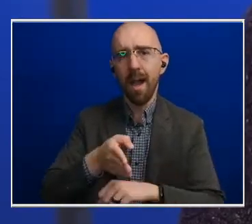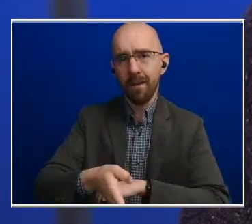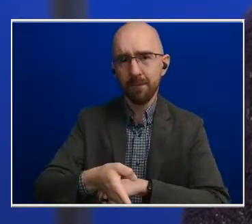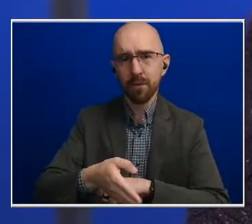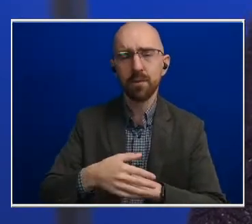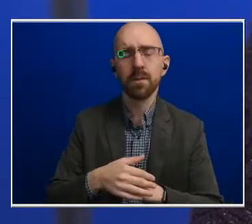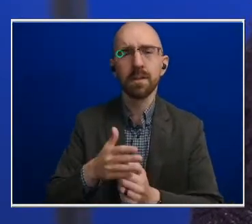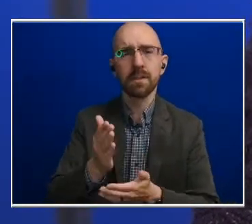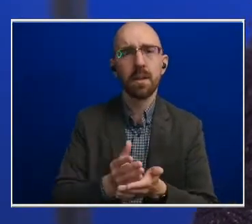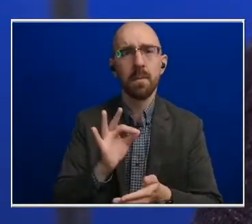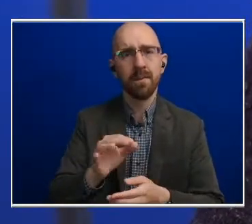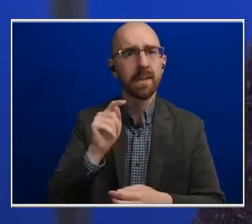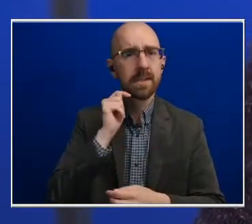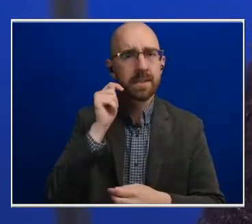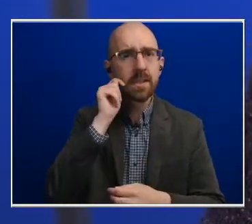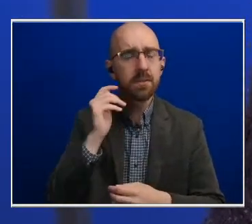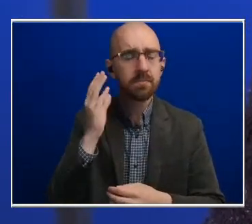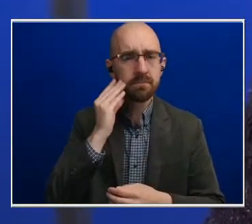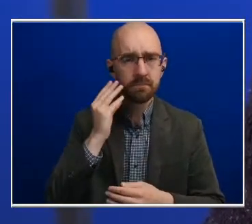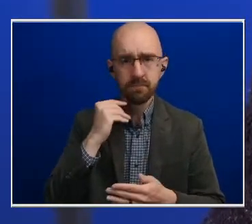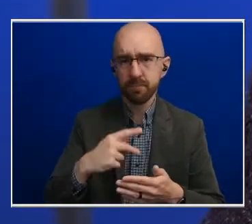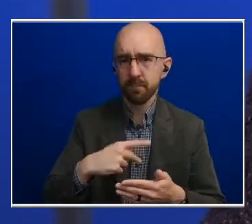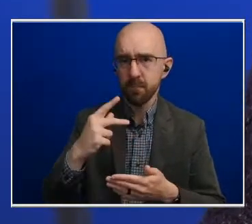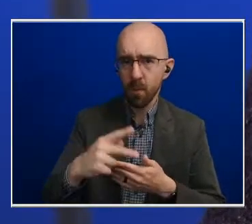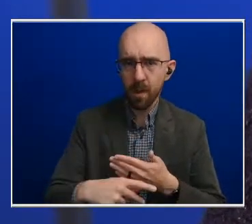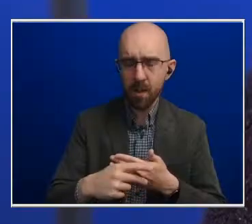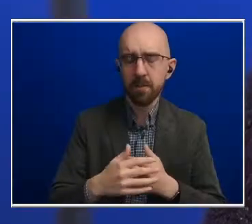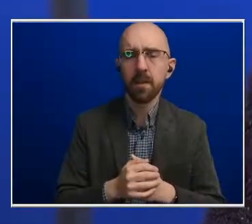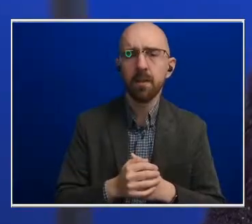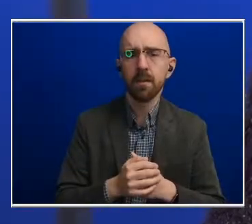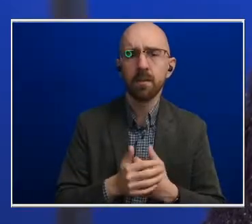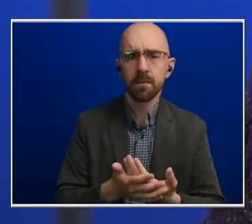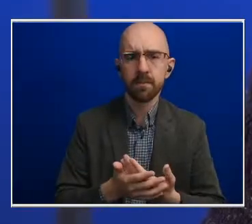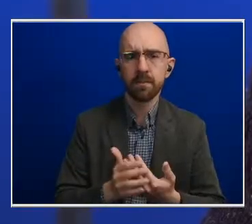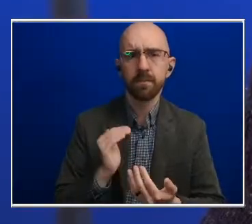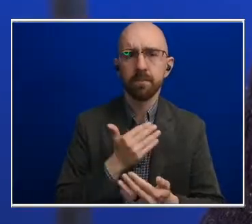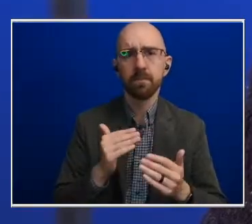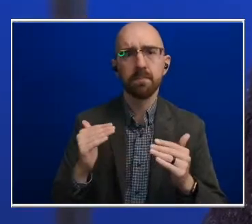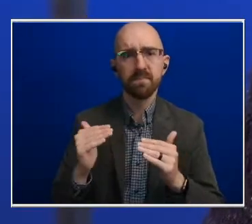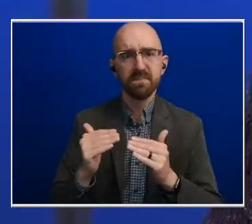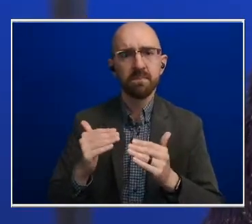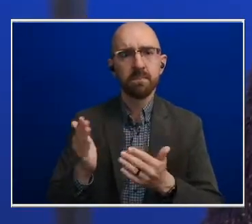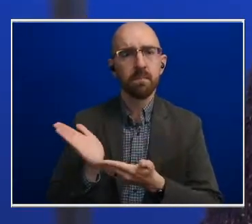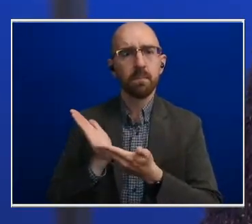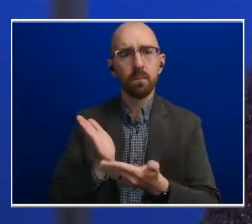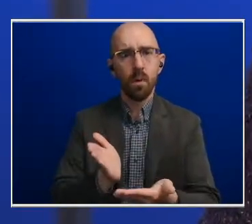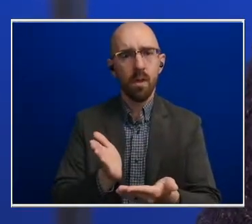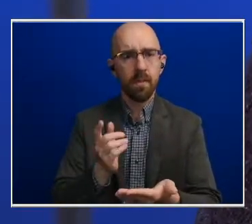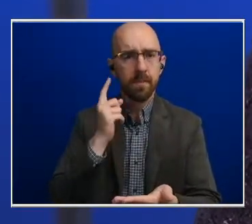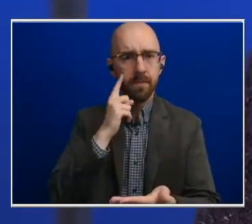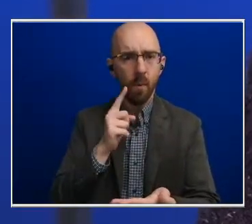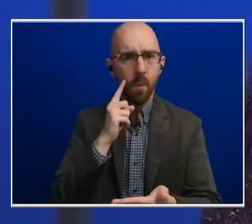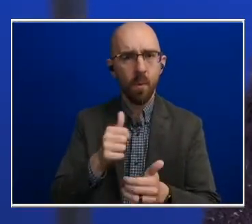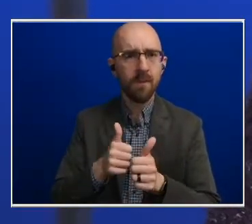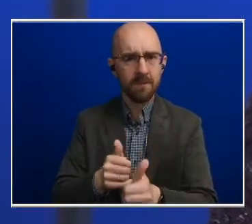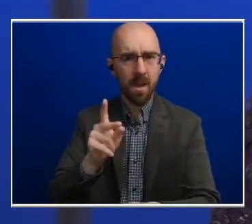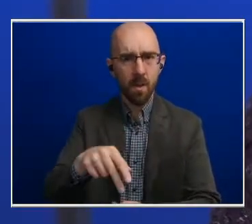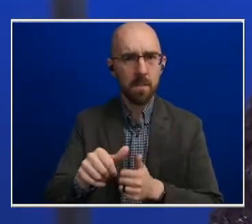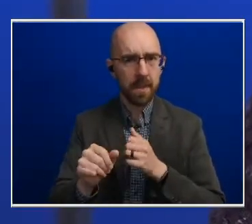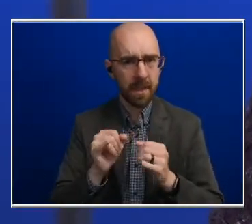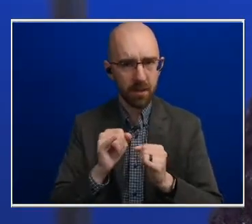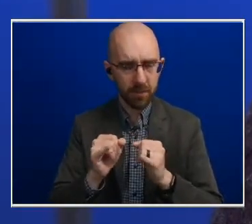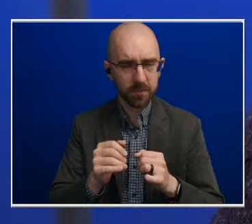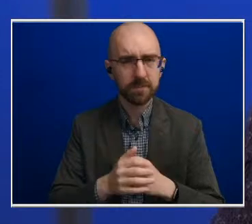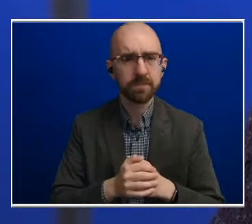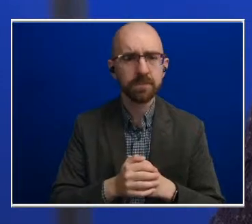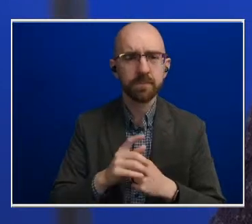teenagers went through the program, our colleagues brought them back in for follow-up interviews, just to see how they